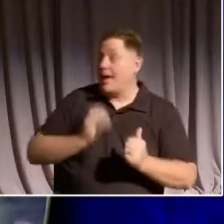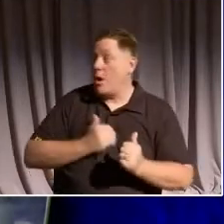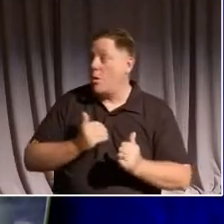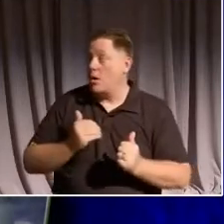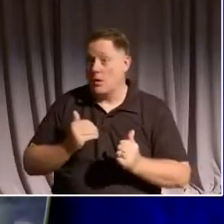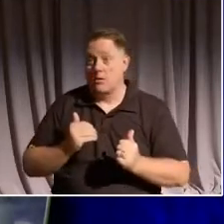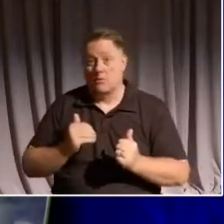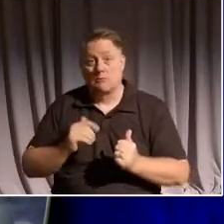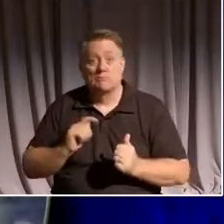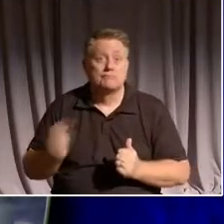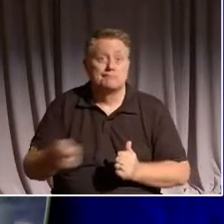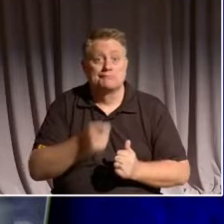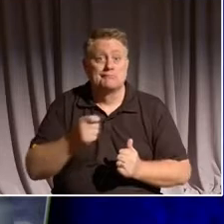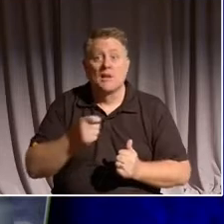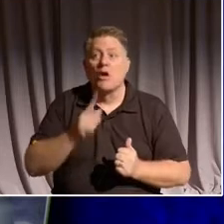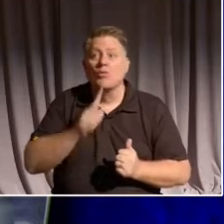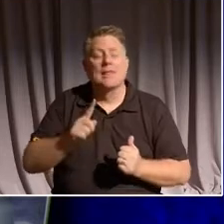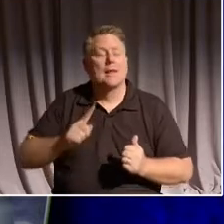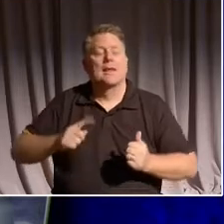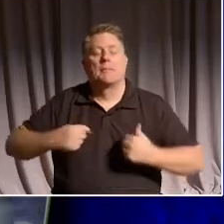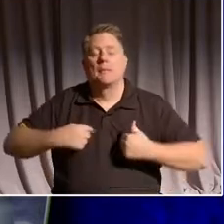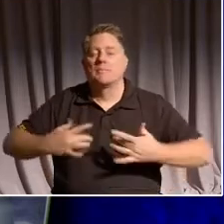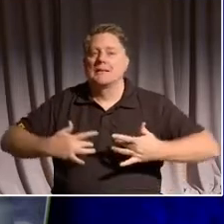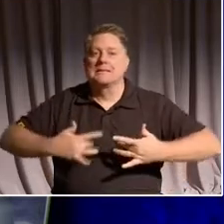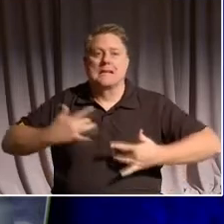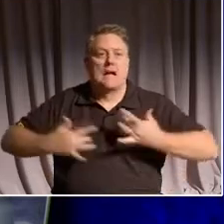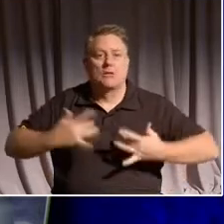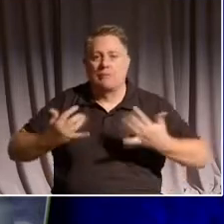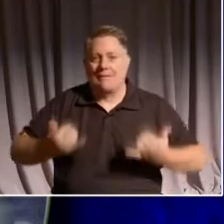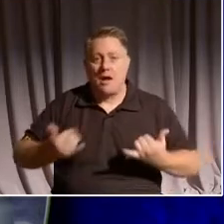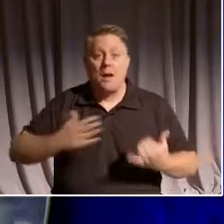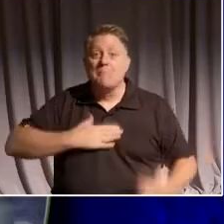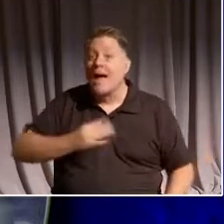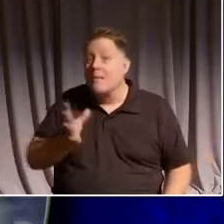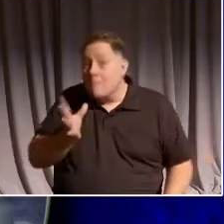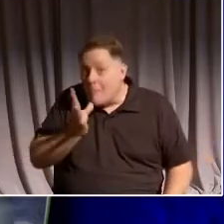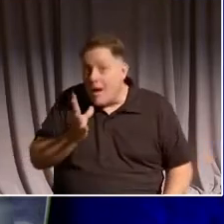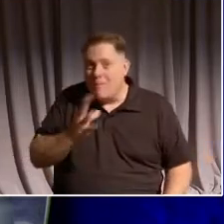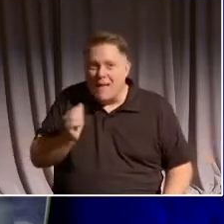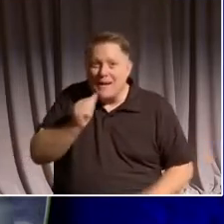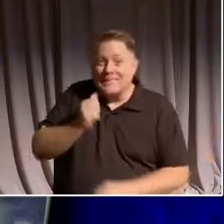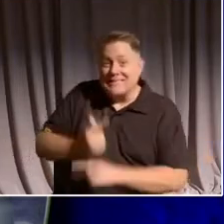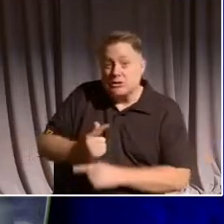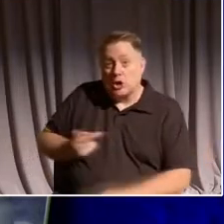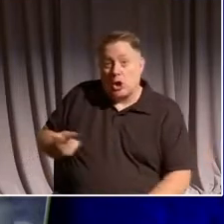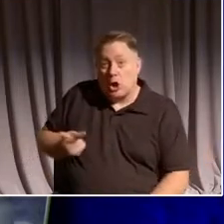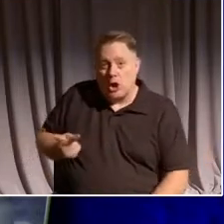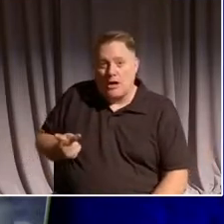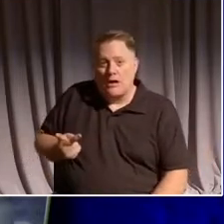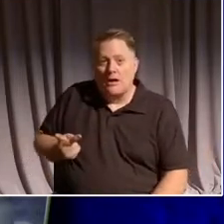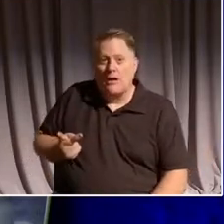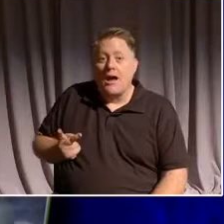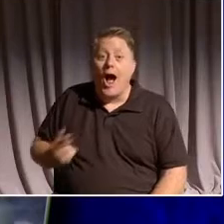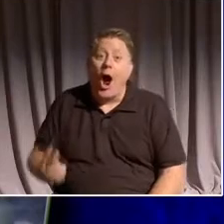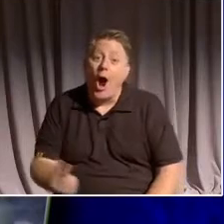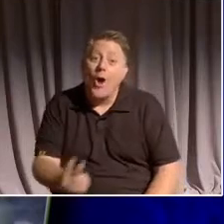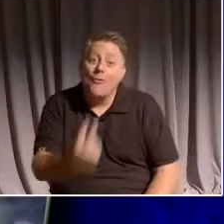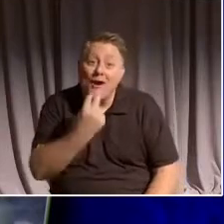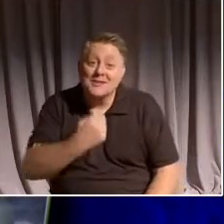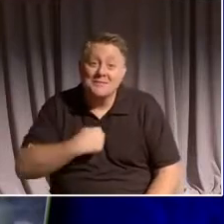just have to say personally how excited I am that right now my mom and my sister are watching